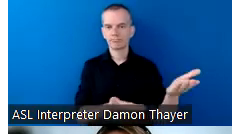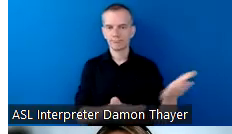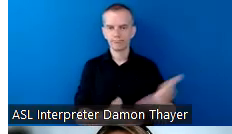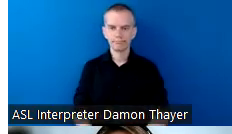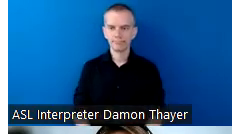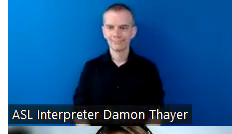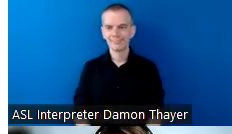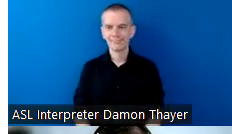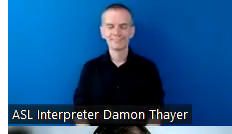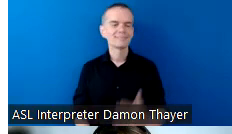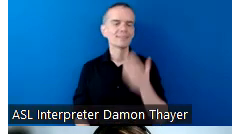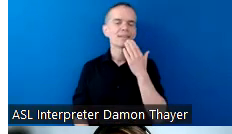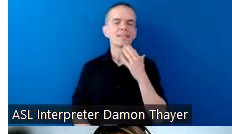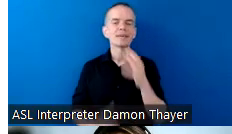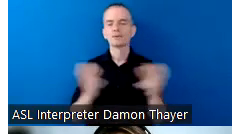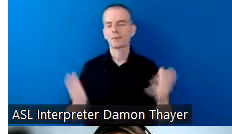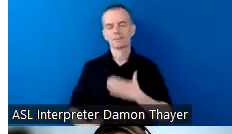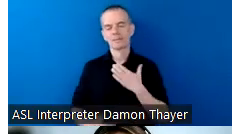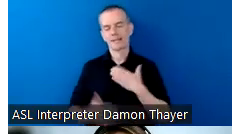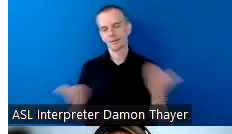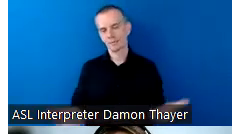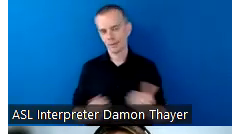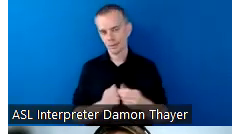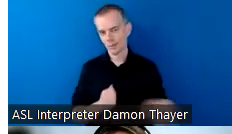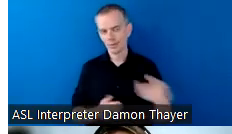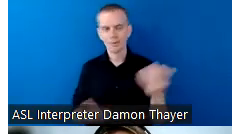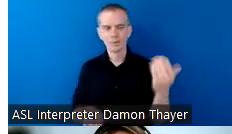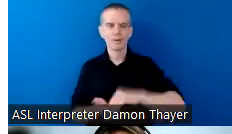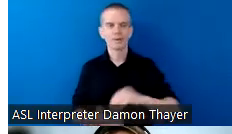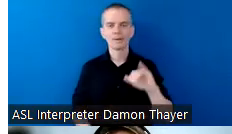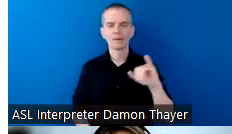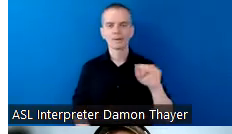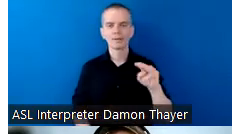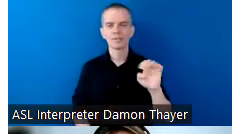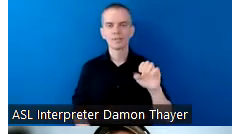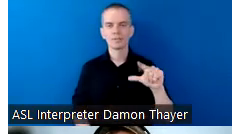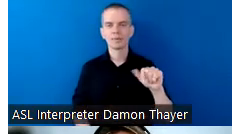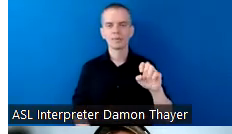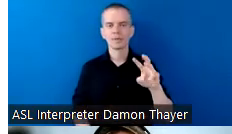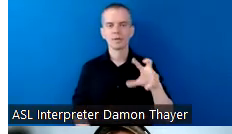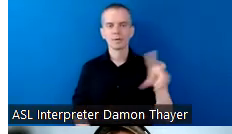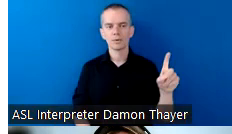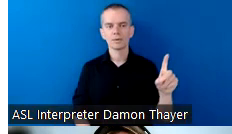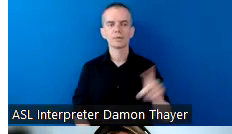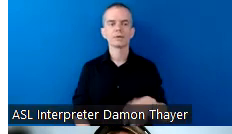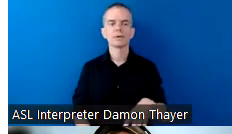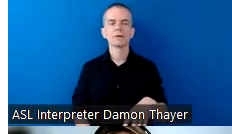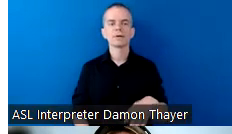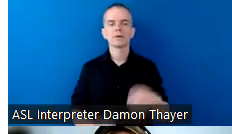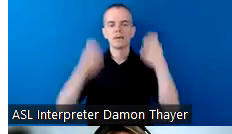Excellent. Thank you so much. I'm so glad to be here today. Again, I'm Jamie Gatewood. I'm the Education and Outreach Manager at the Fair Housing Council of